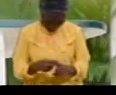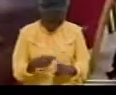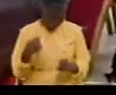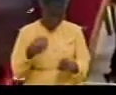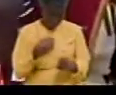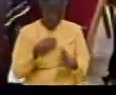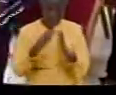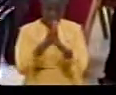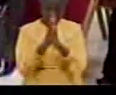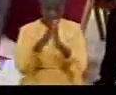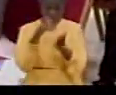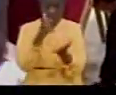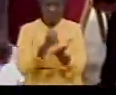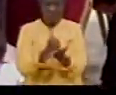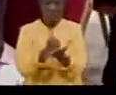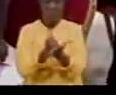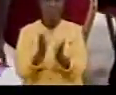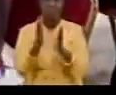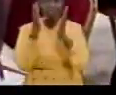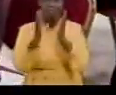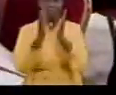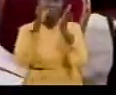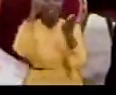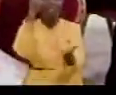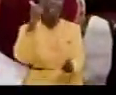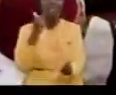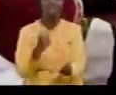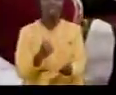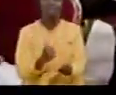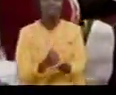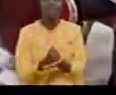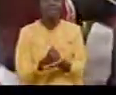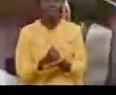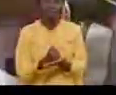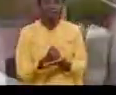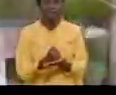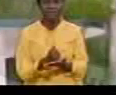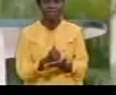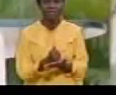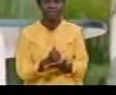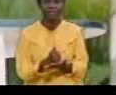pray. Say louder, amen.